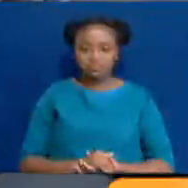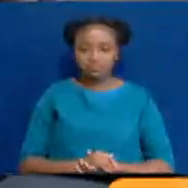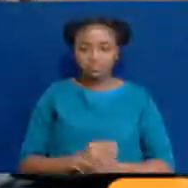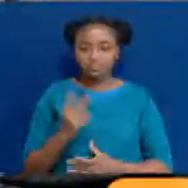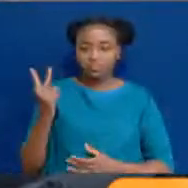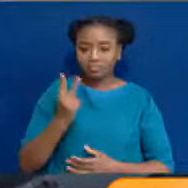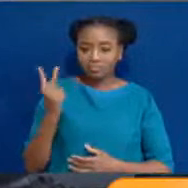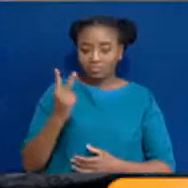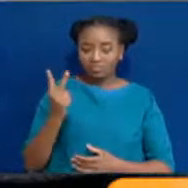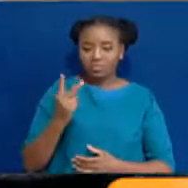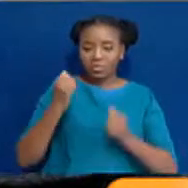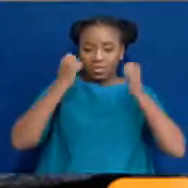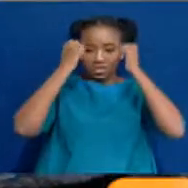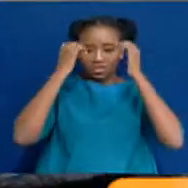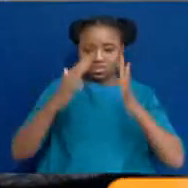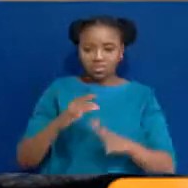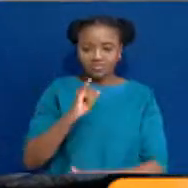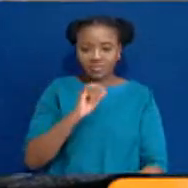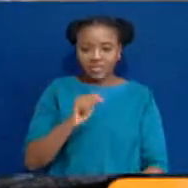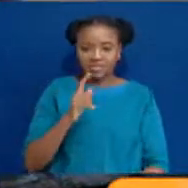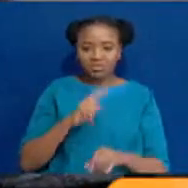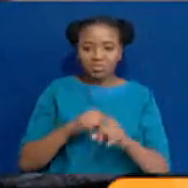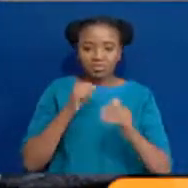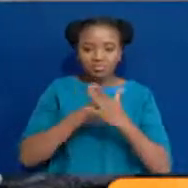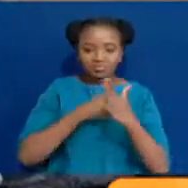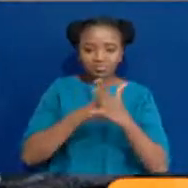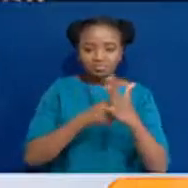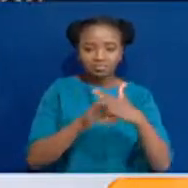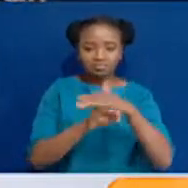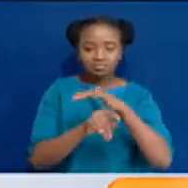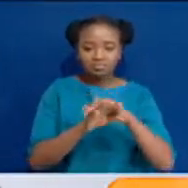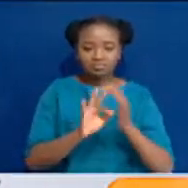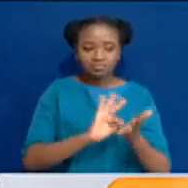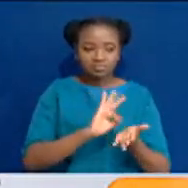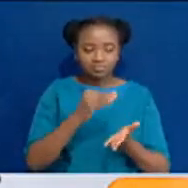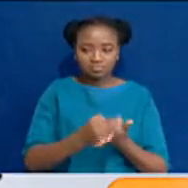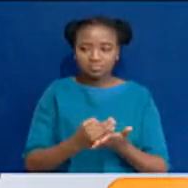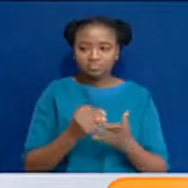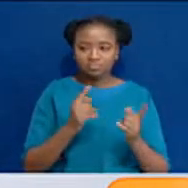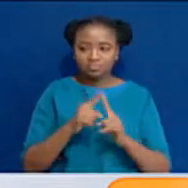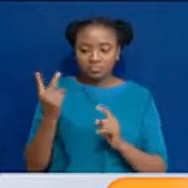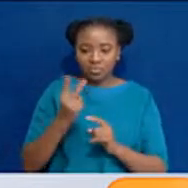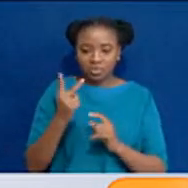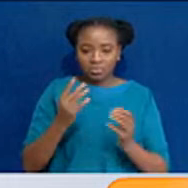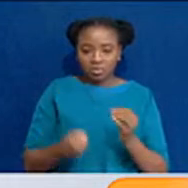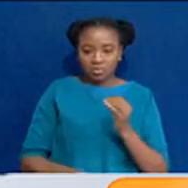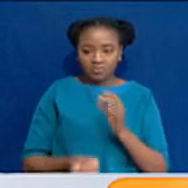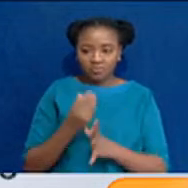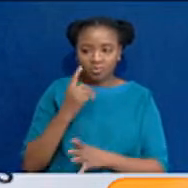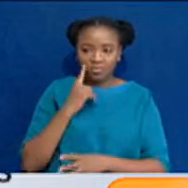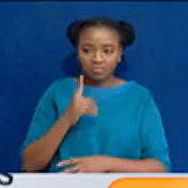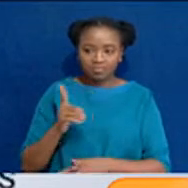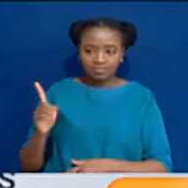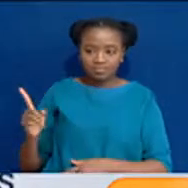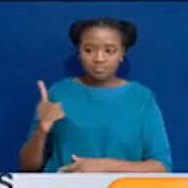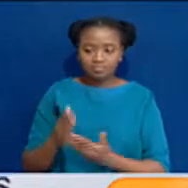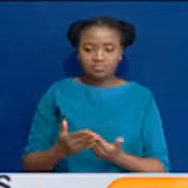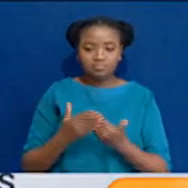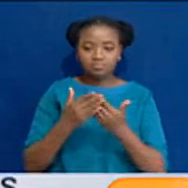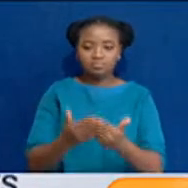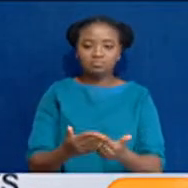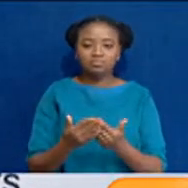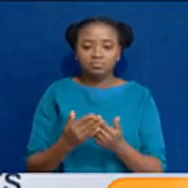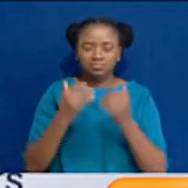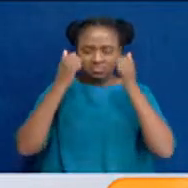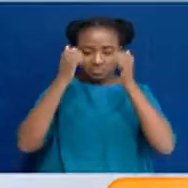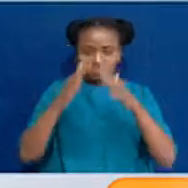access funding for their computer programming and coding course. Together, they founded Chapter Global to help IT students access coding